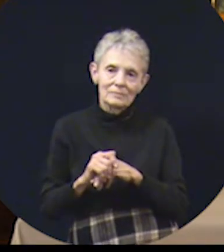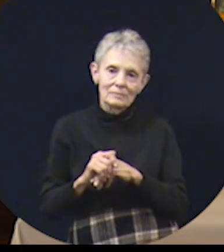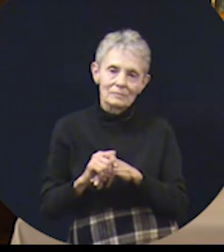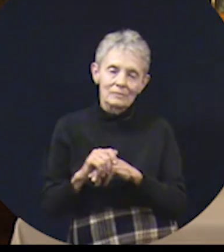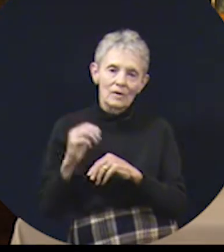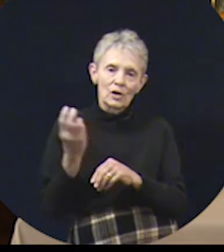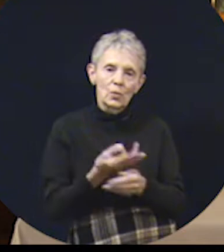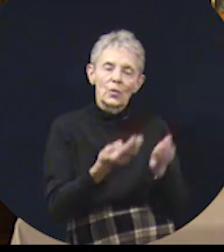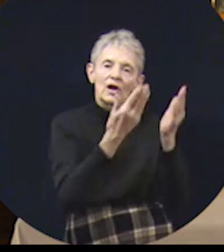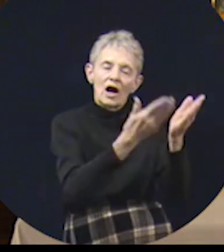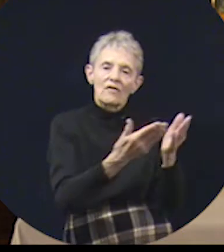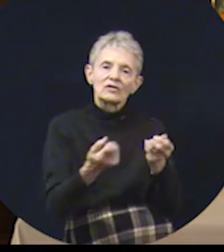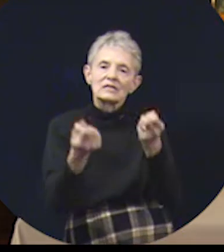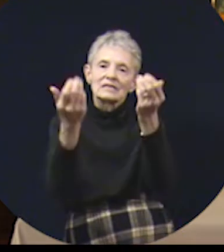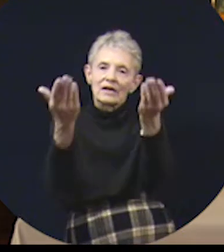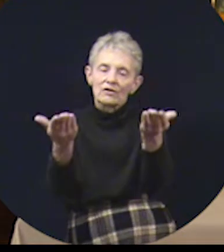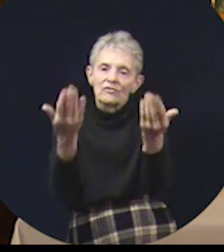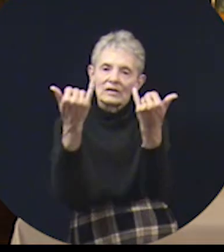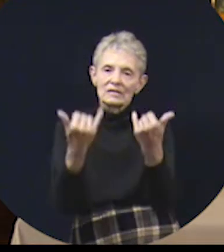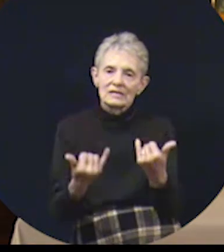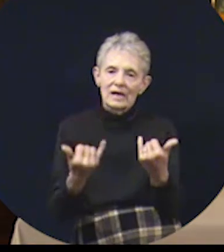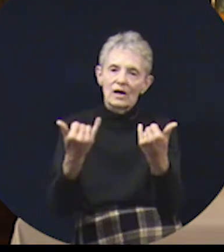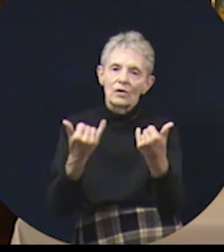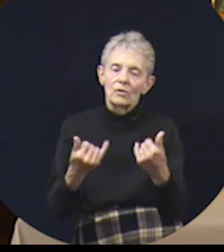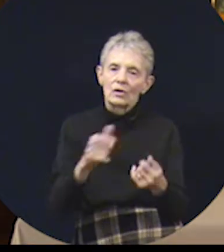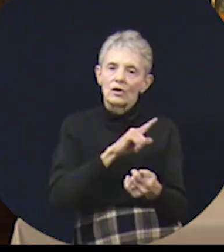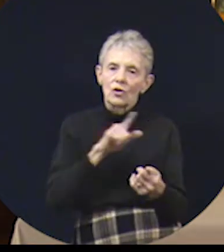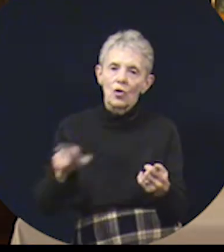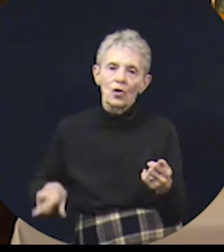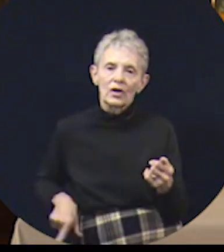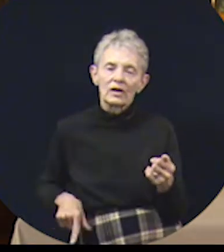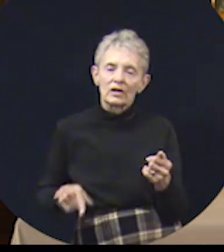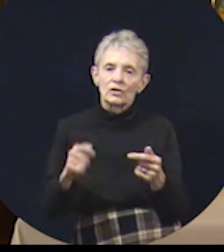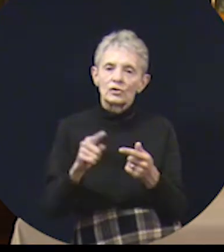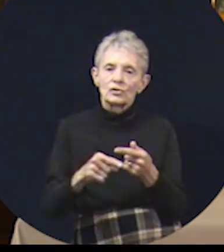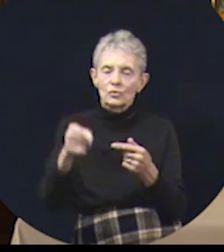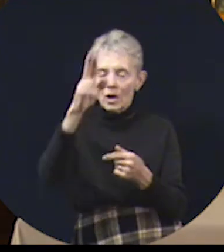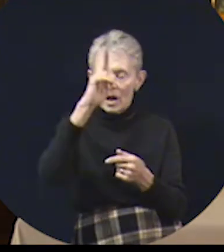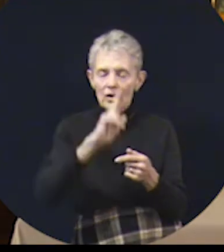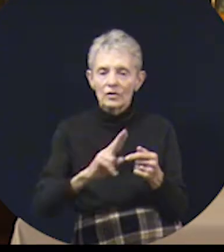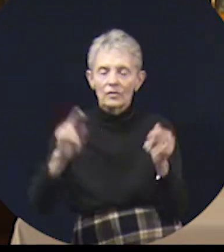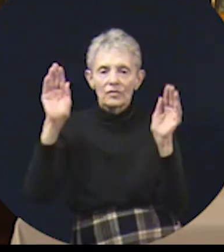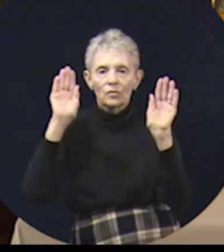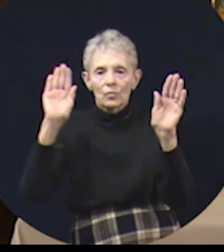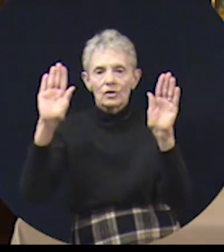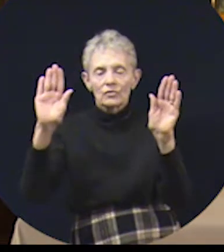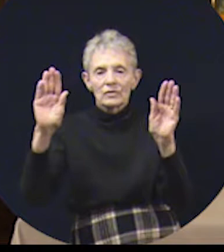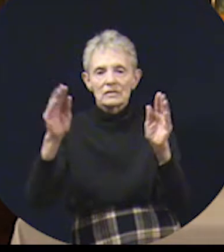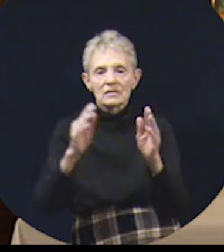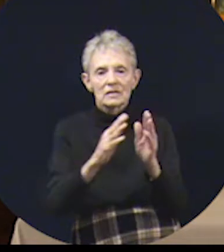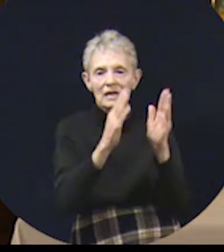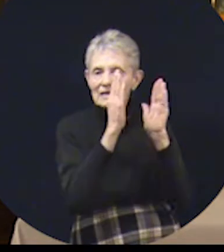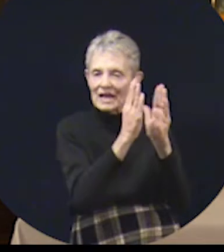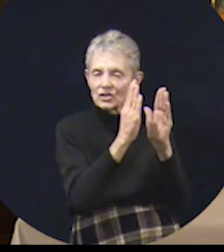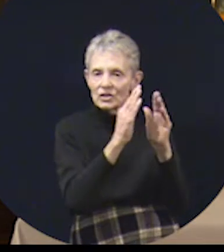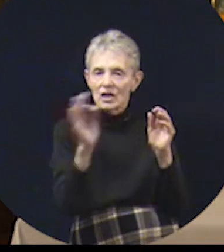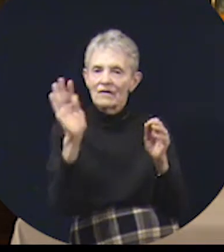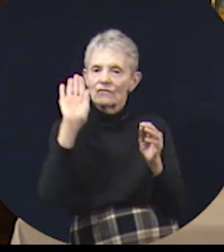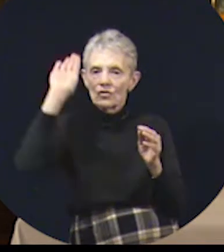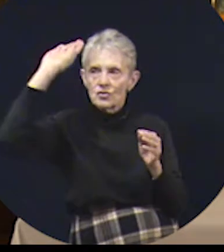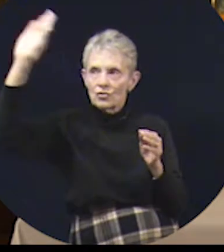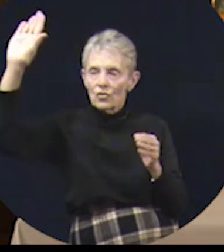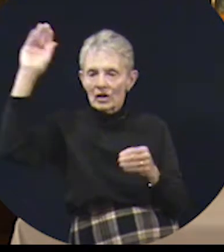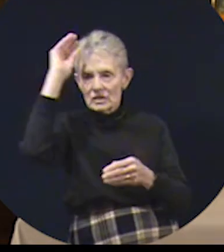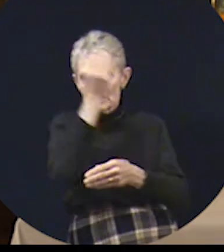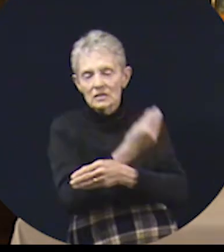We offer sacrifice now in supplication, O Lord, to honor the wondrous ascension of your Son. Grant, we